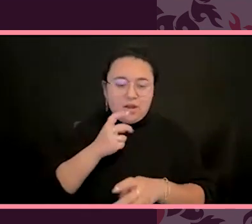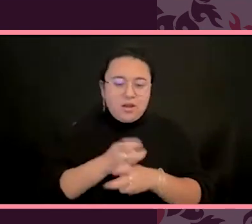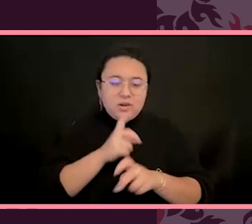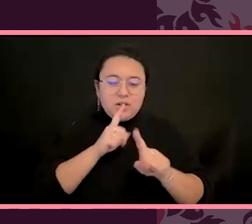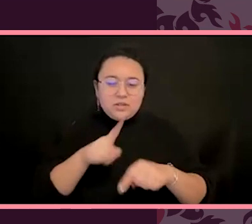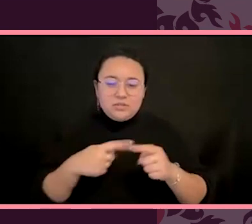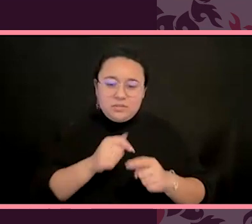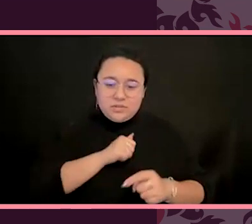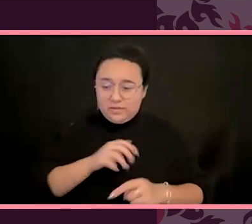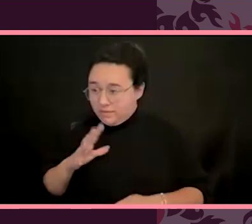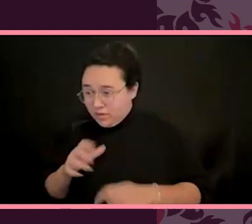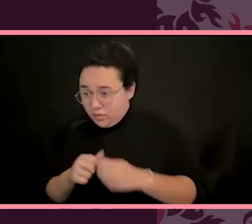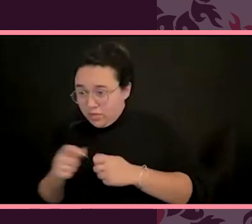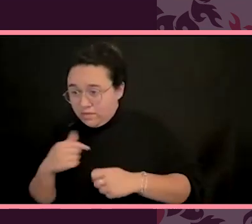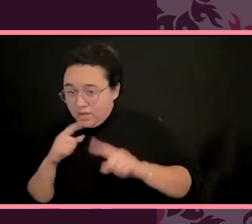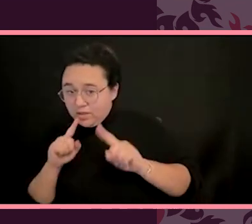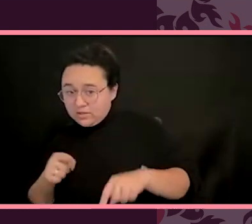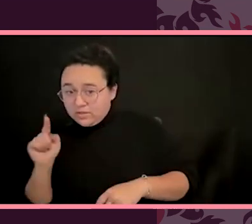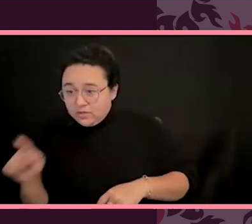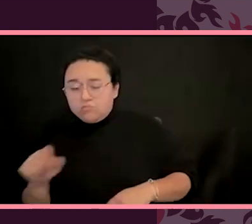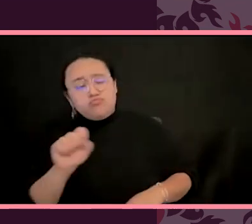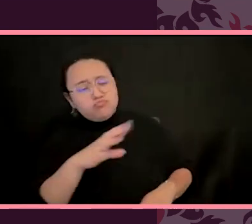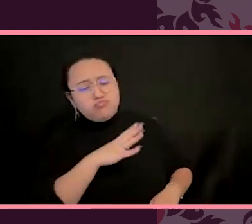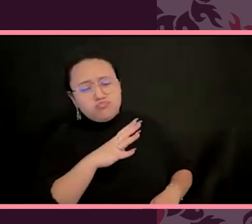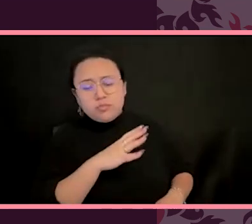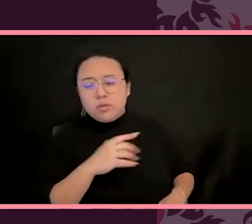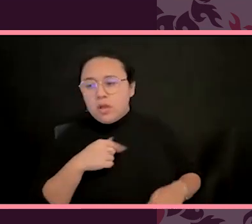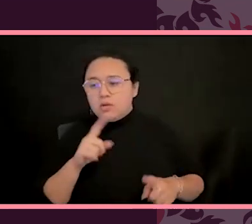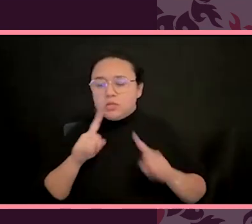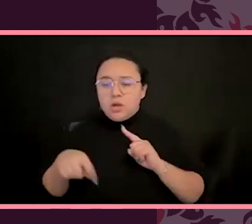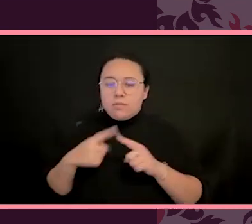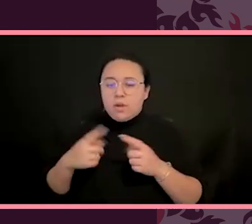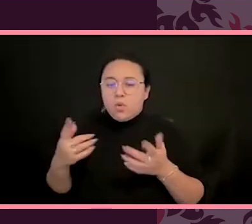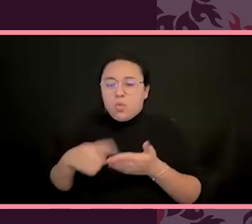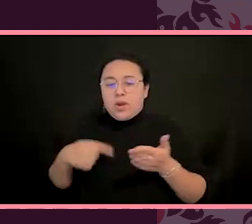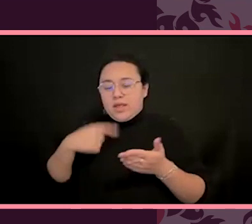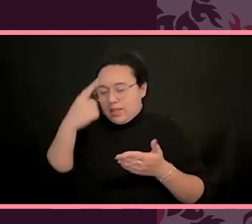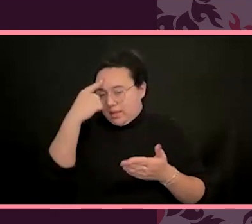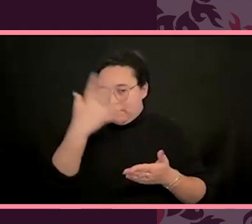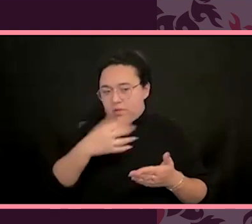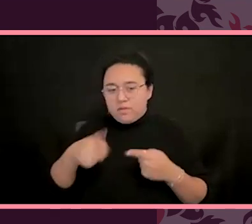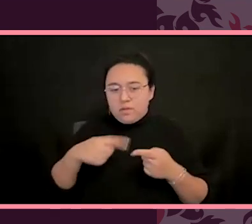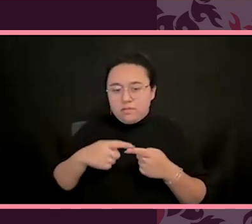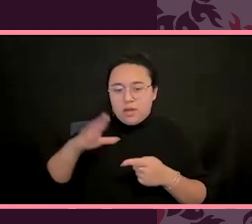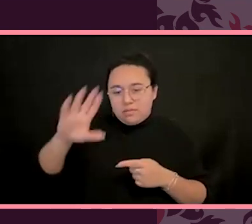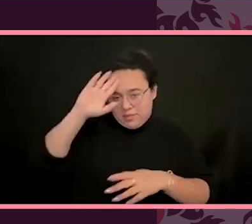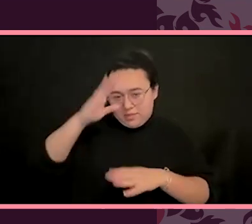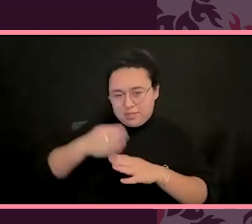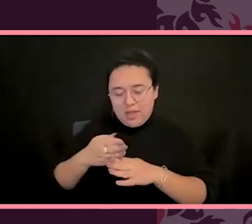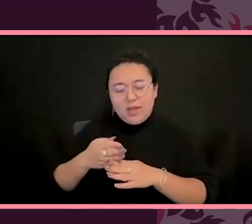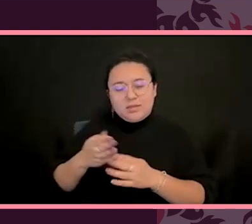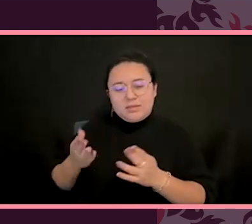about if that's okay with you. Is that okay with you? Okay. I'll talk about what I think is beautiful about him moving through the